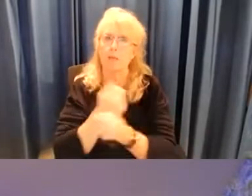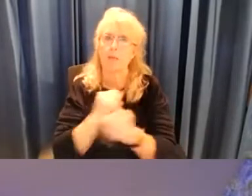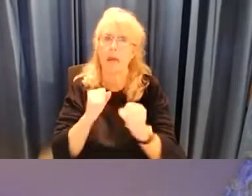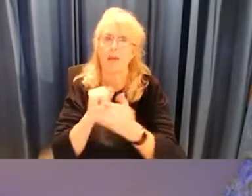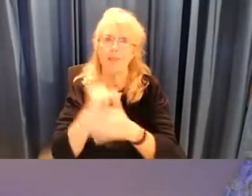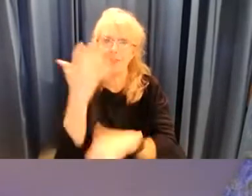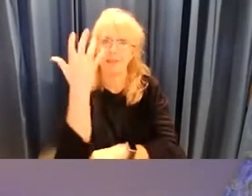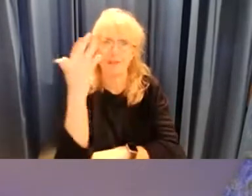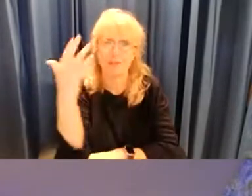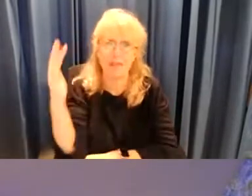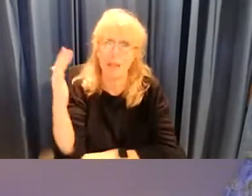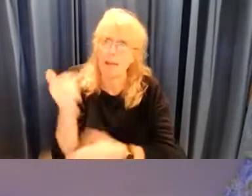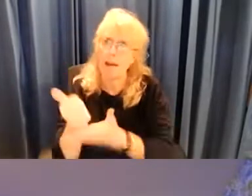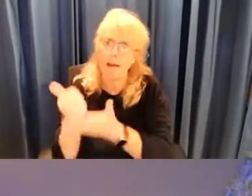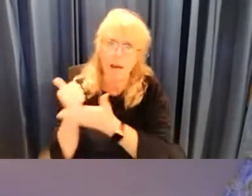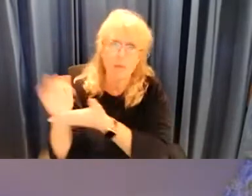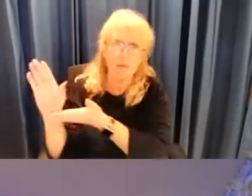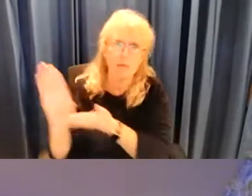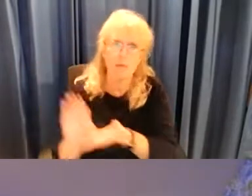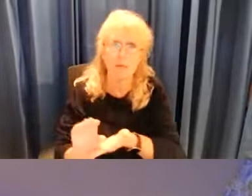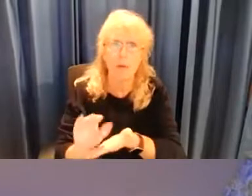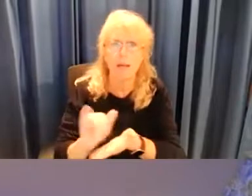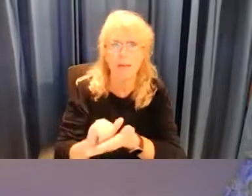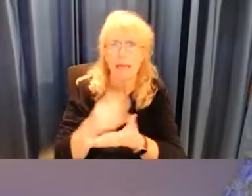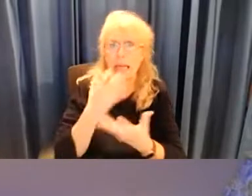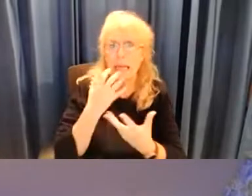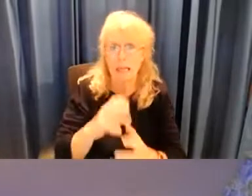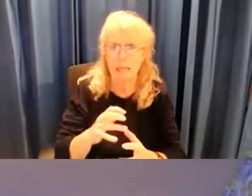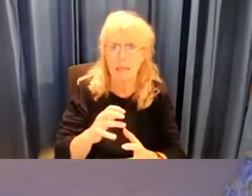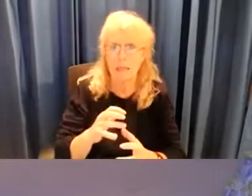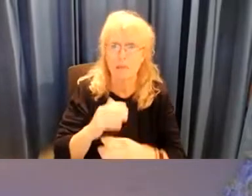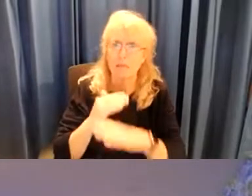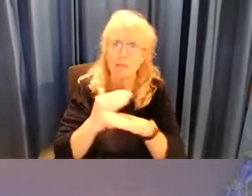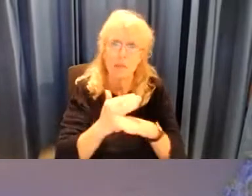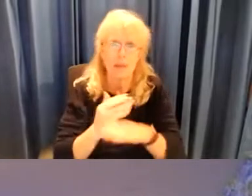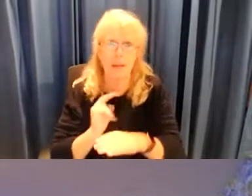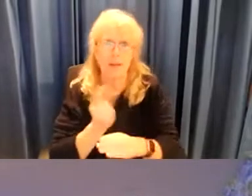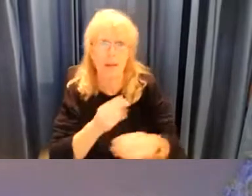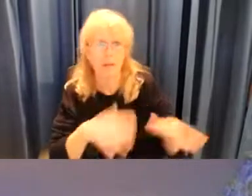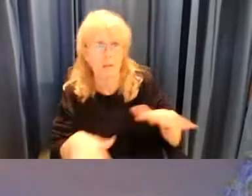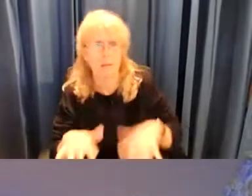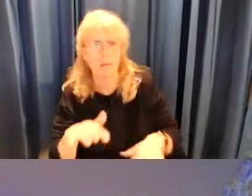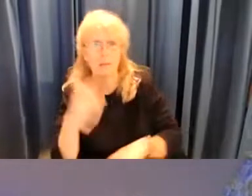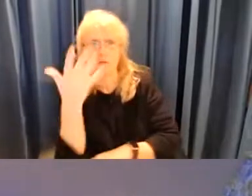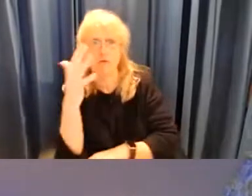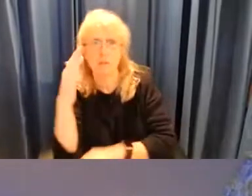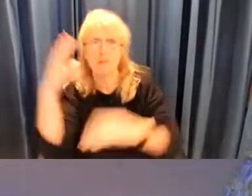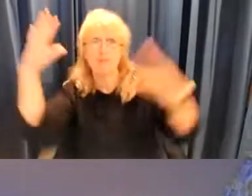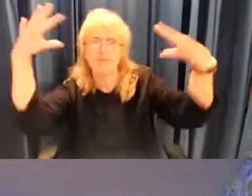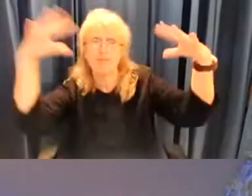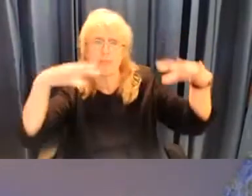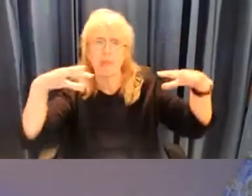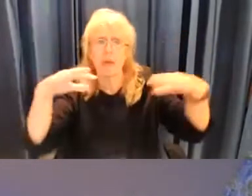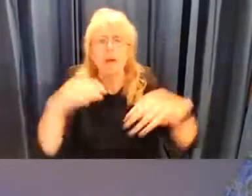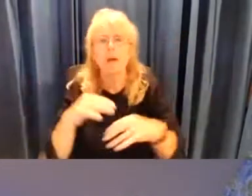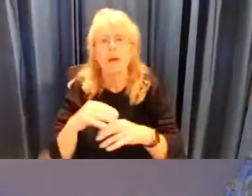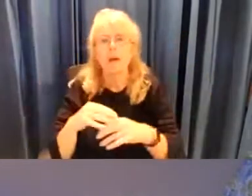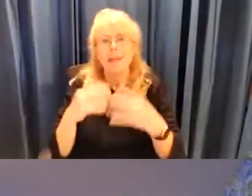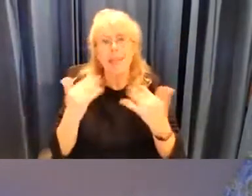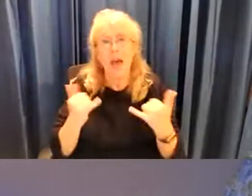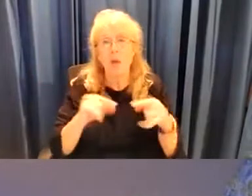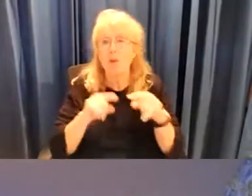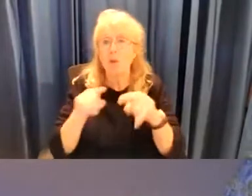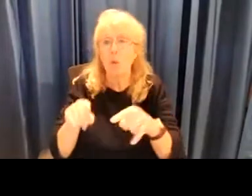do need it. There are, right now, if you go into unincorporated areas, the developers will completely mow